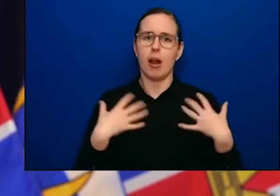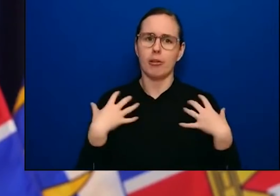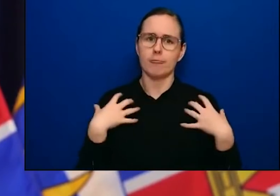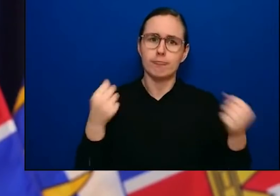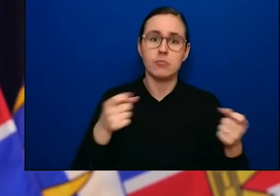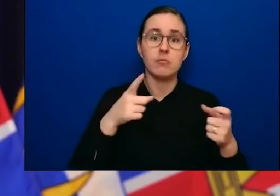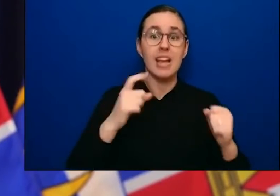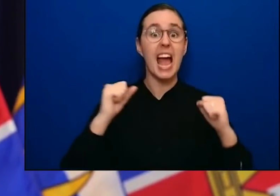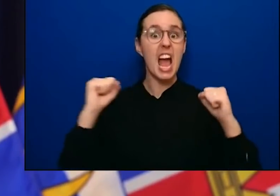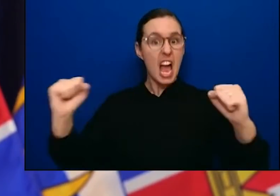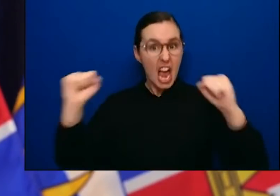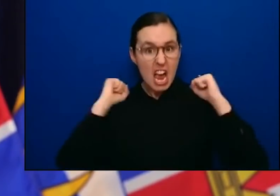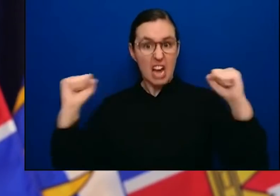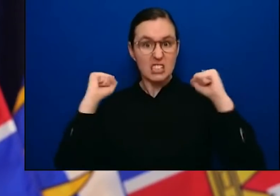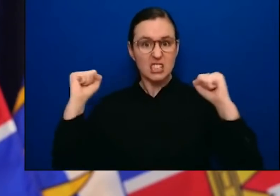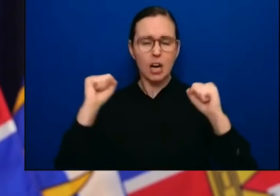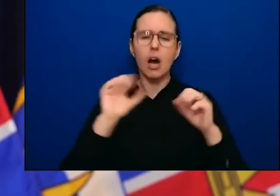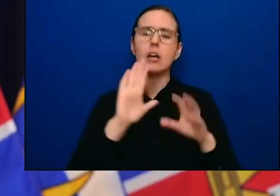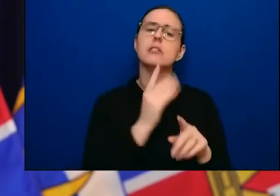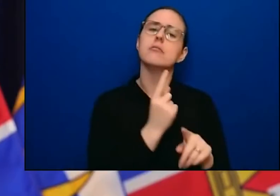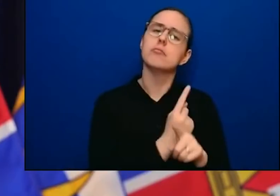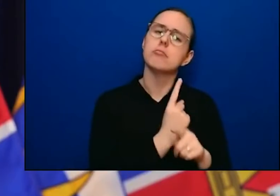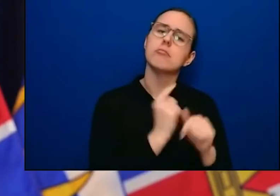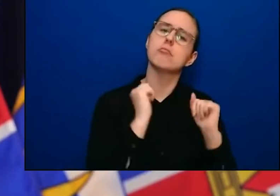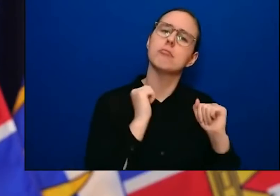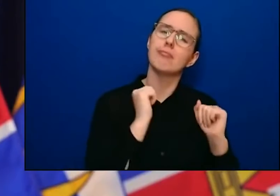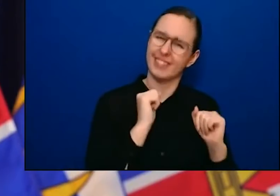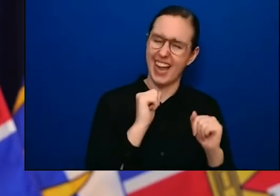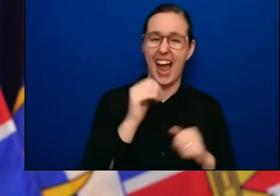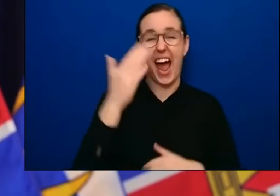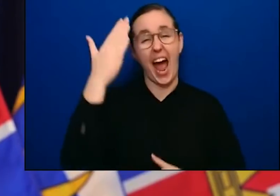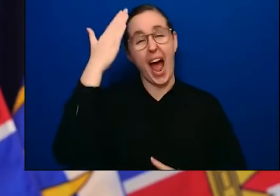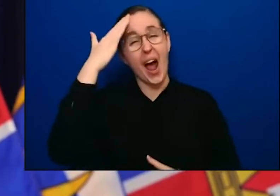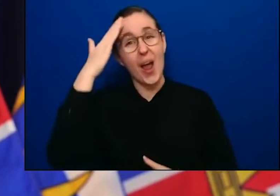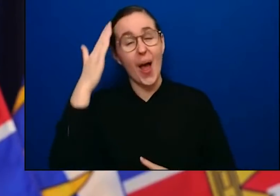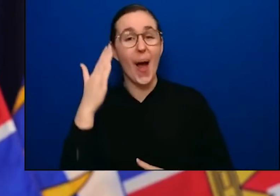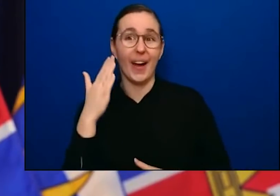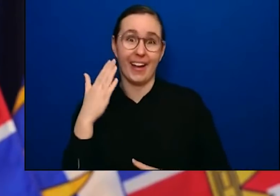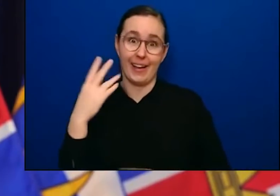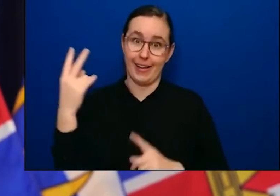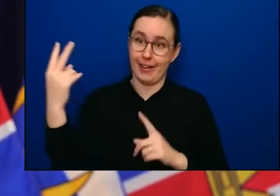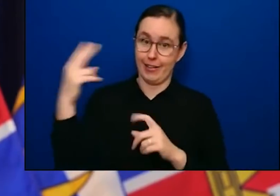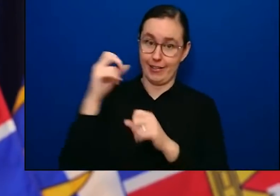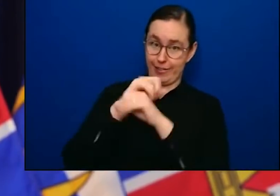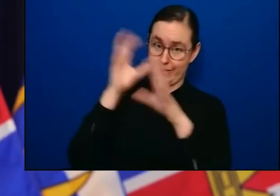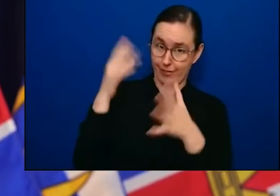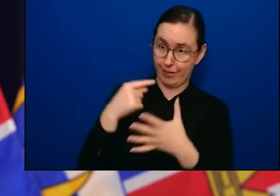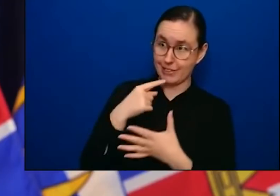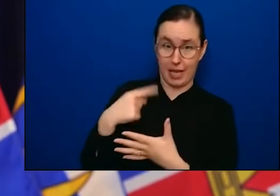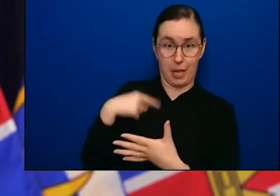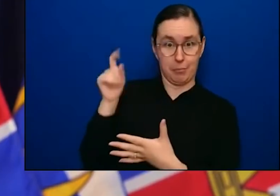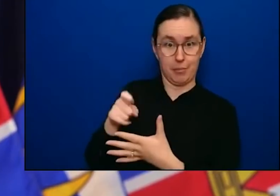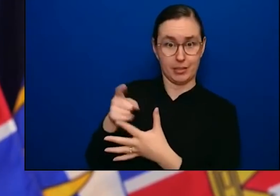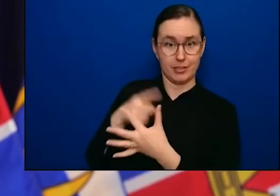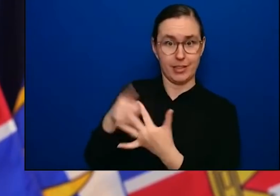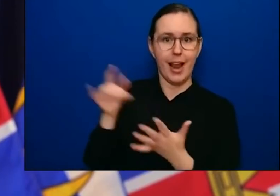And that sounds like motherhood things, but those are very important things for helping recover from viral infections.